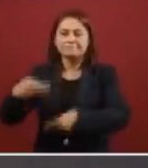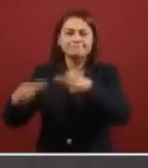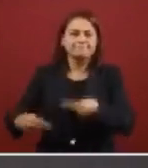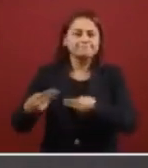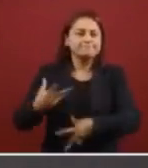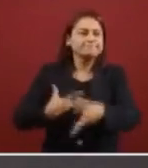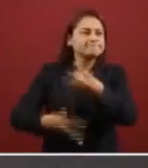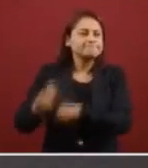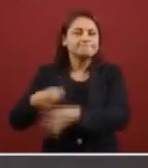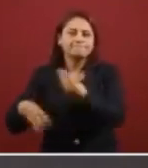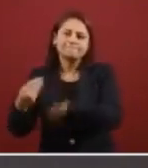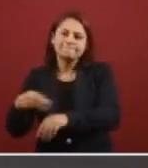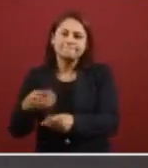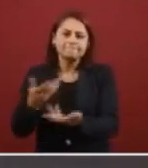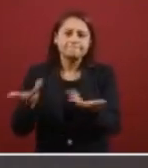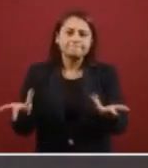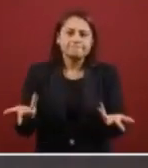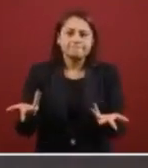or reactivates it.